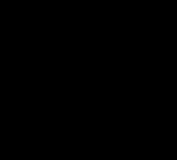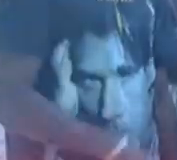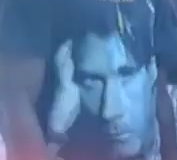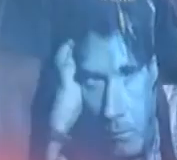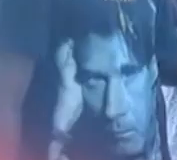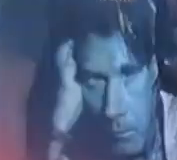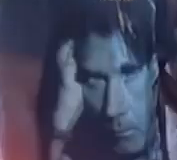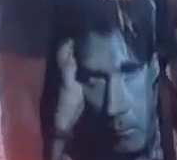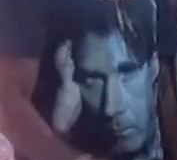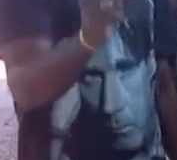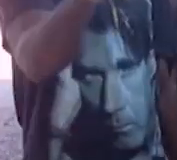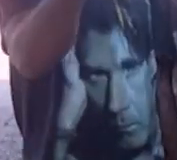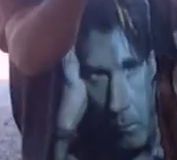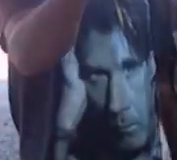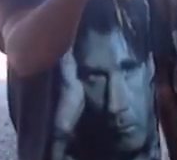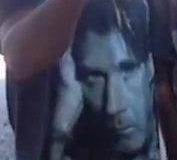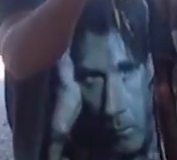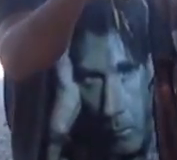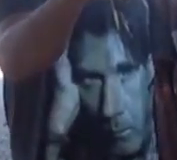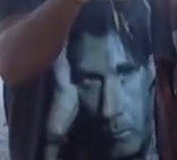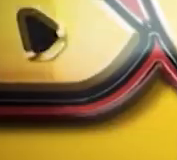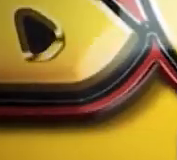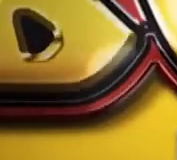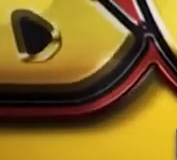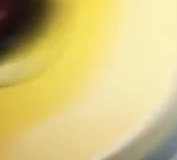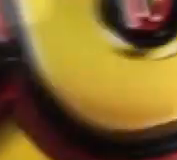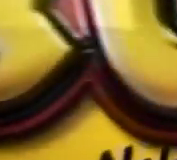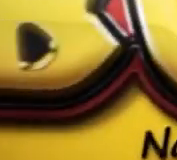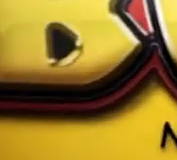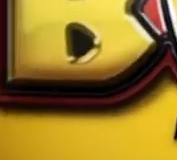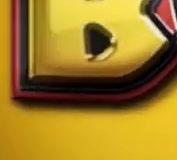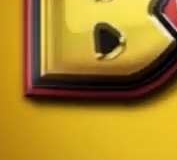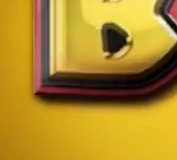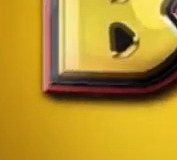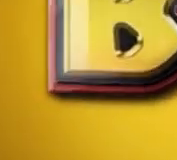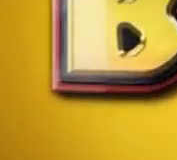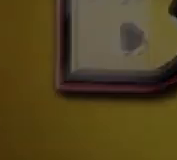Bulla FM number 2 NSR. Bulla FM number 2 NSR.